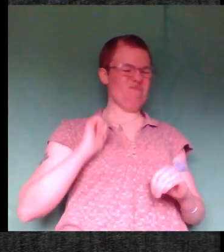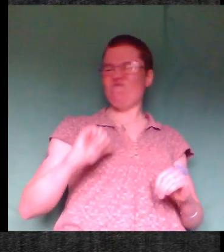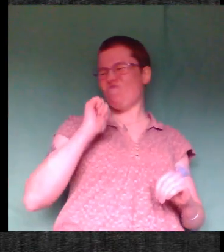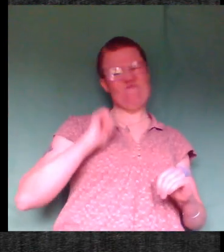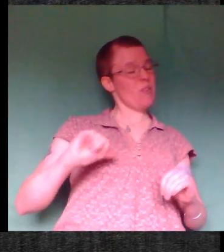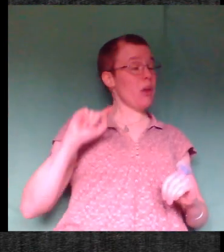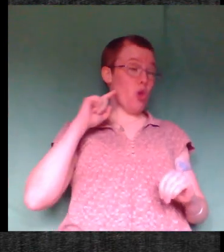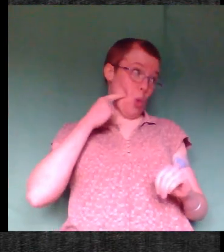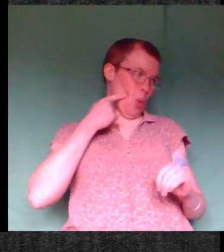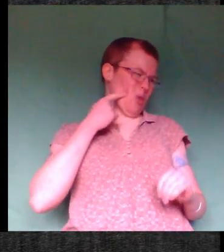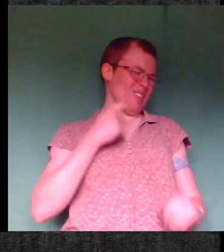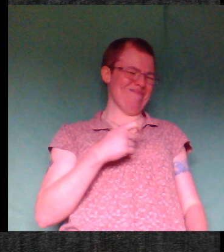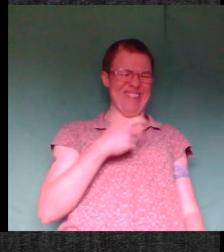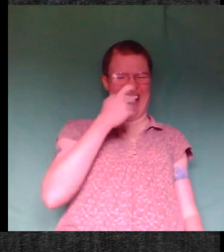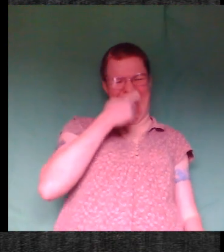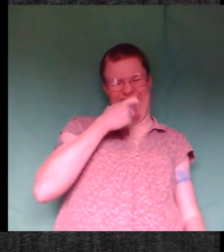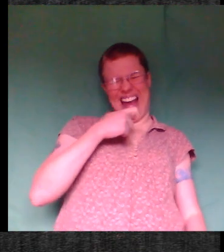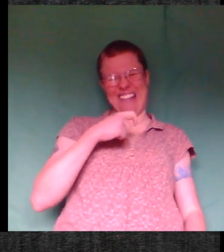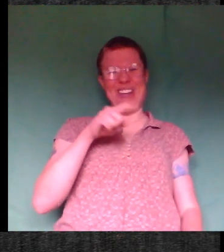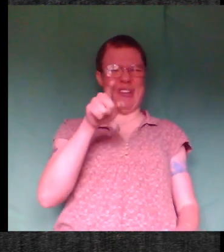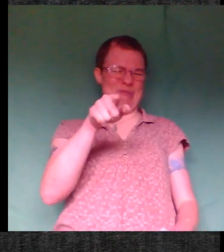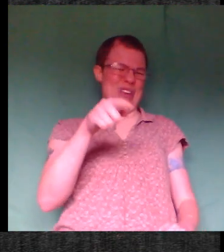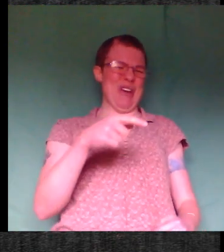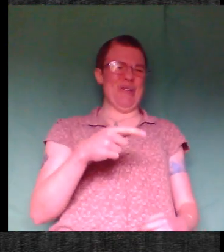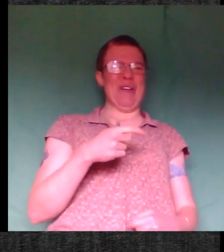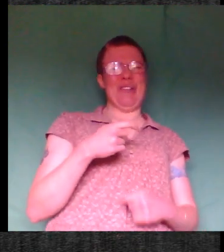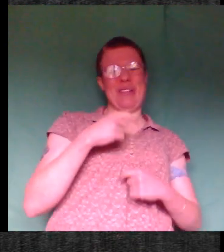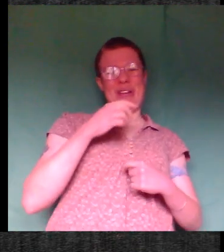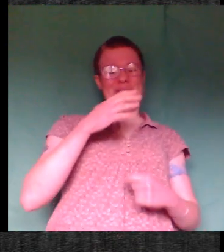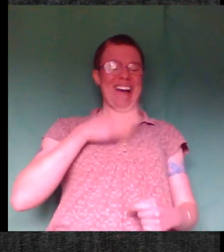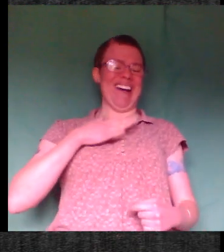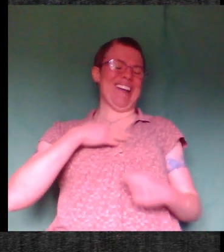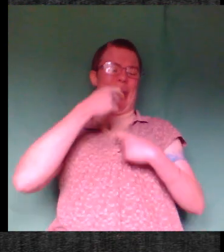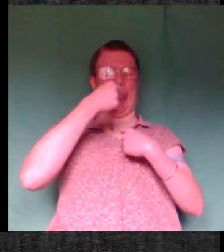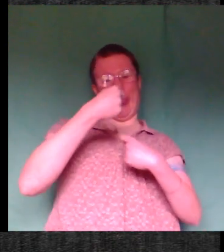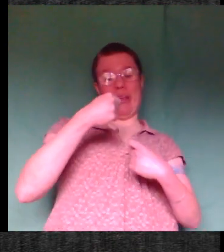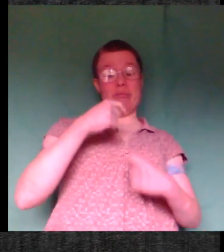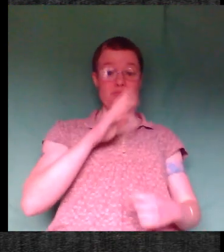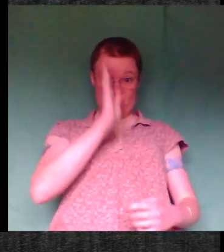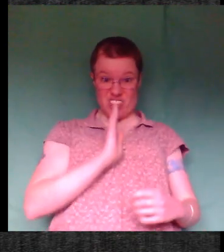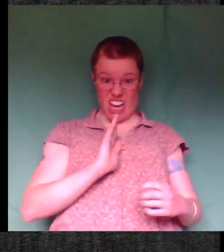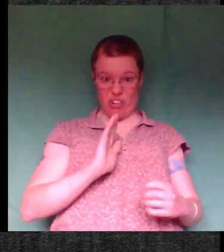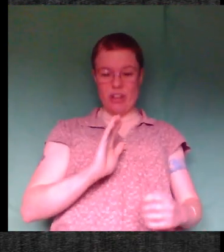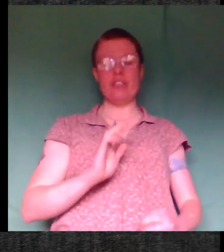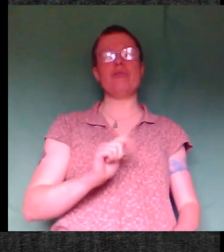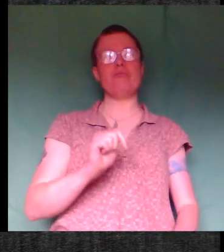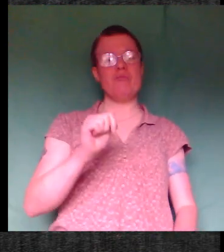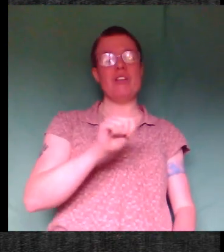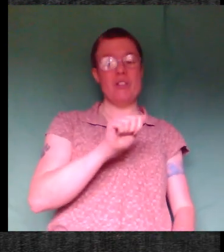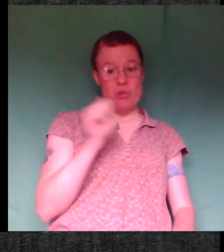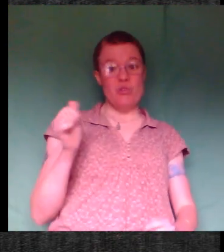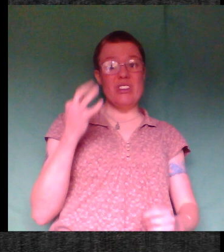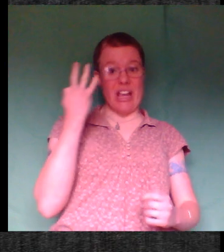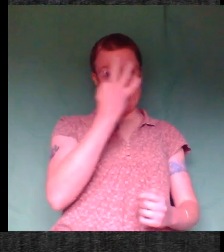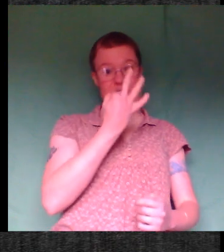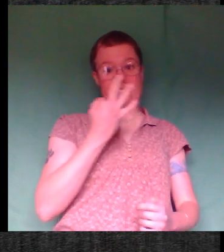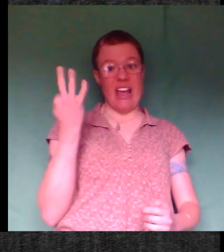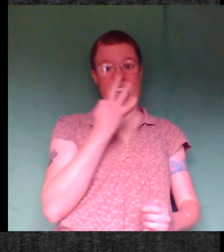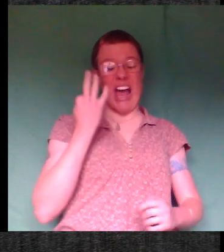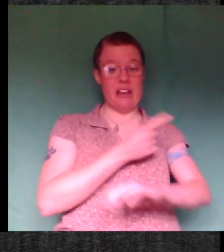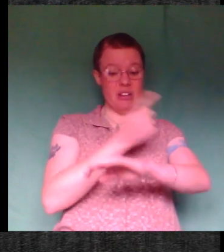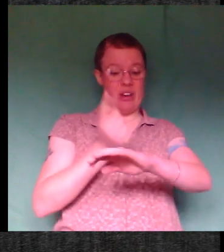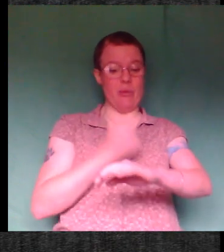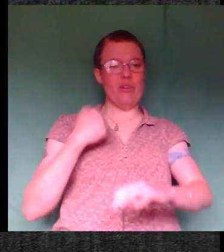cute. You're just flattering me. No, I'm serious. Well, I know I won't be bored for the next 18 hours.